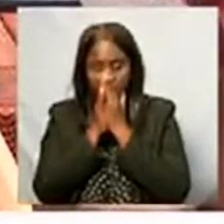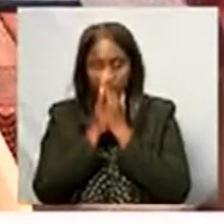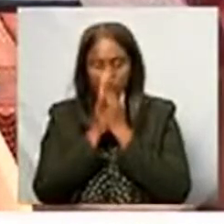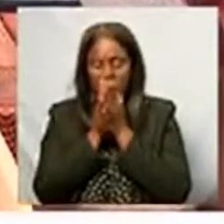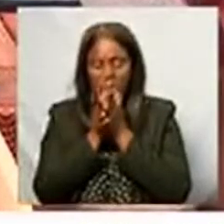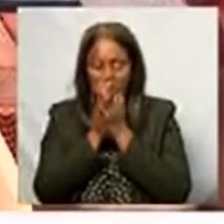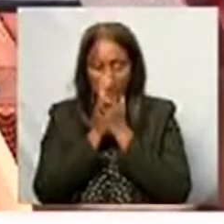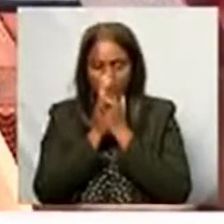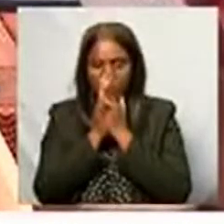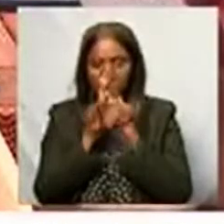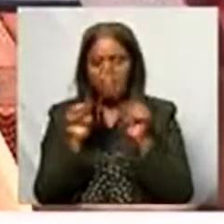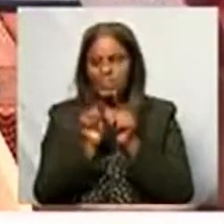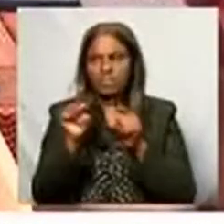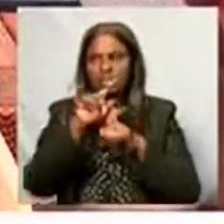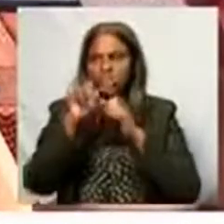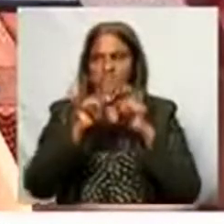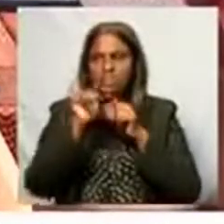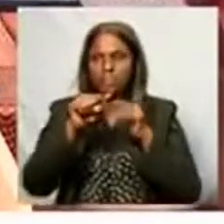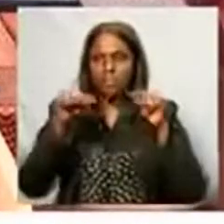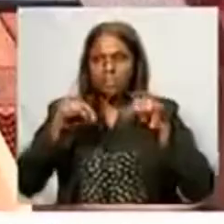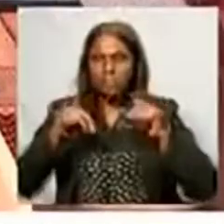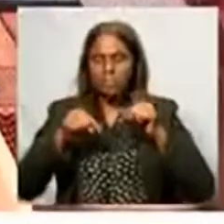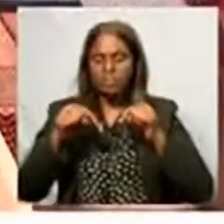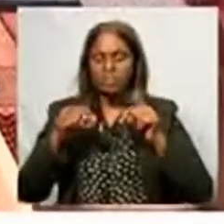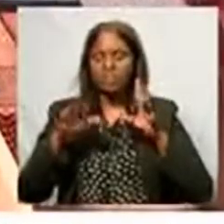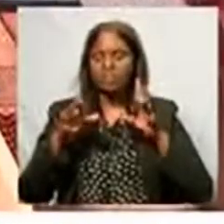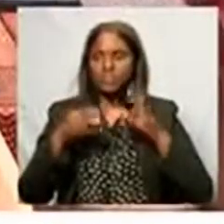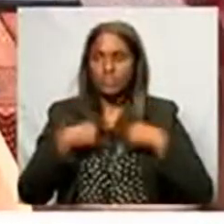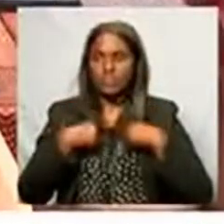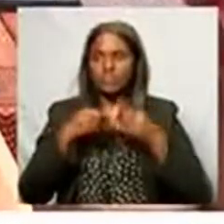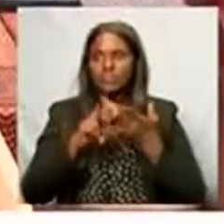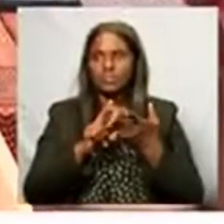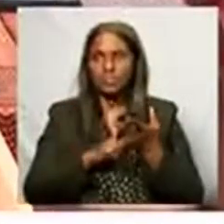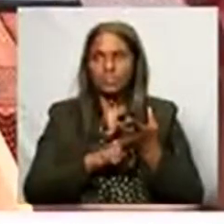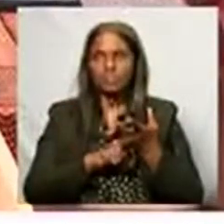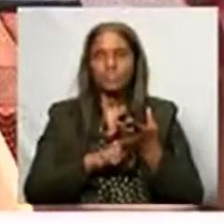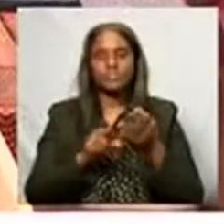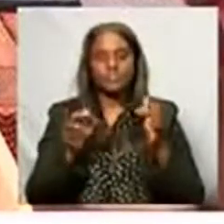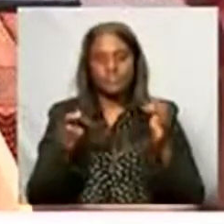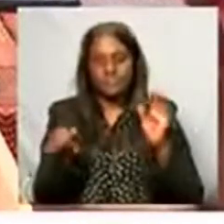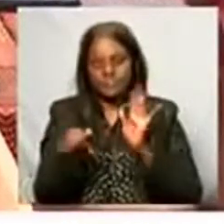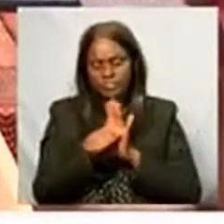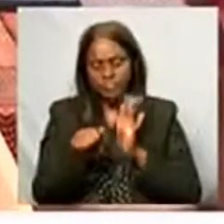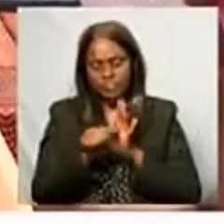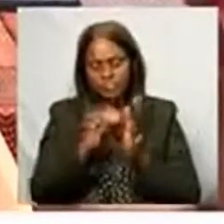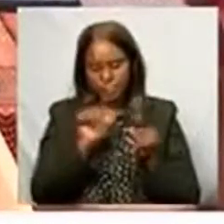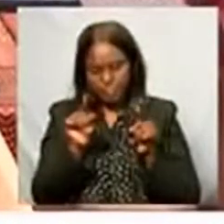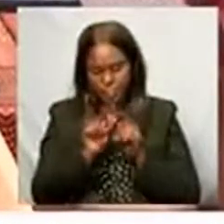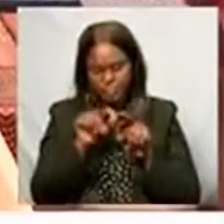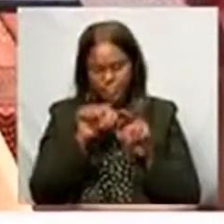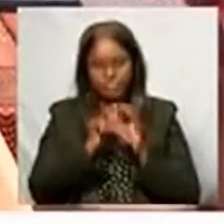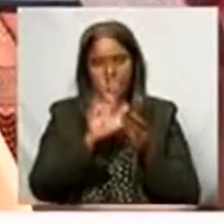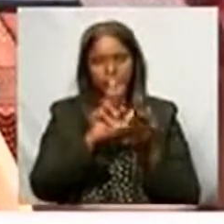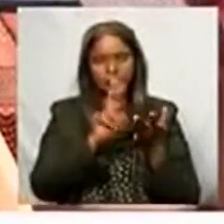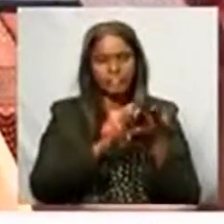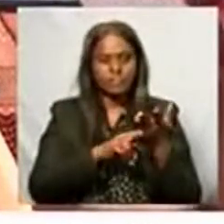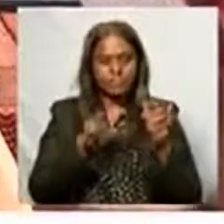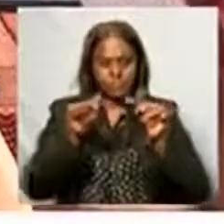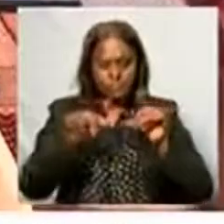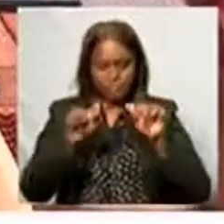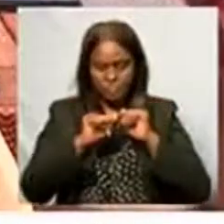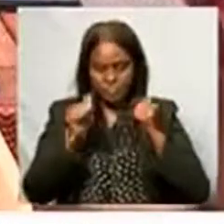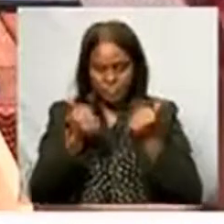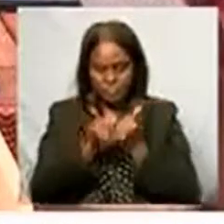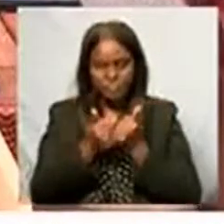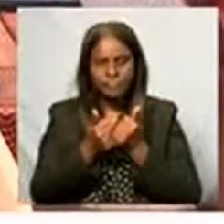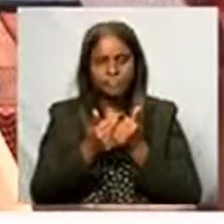The question is that this House adopts the report of the Committee on Parastatal Bodies, on the report of the Auditor